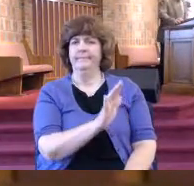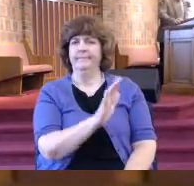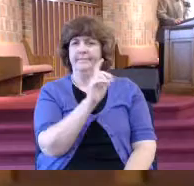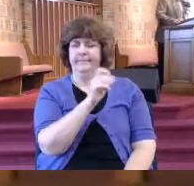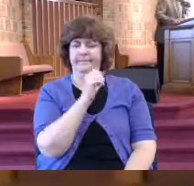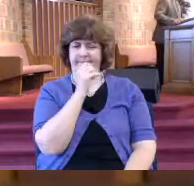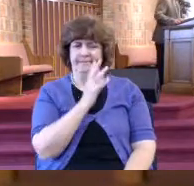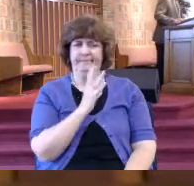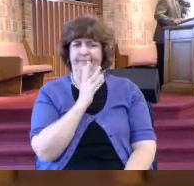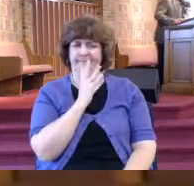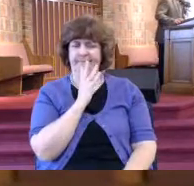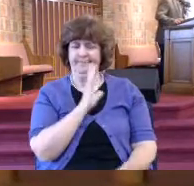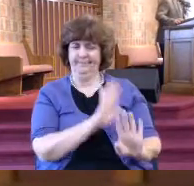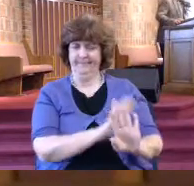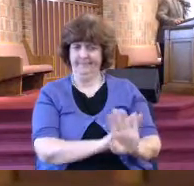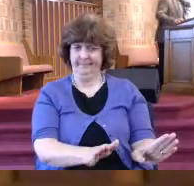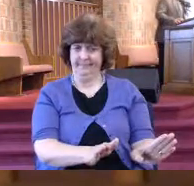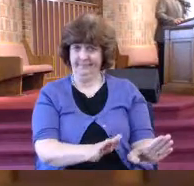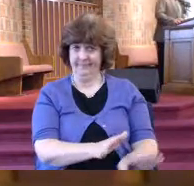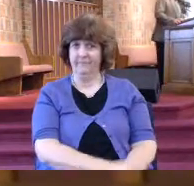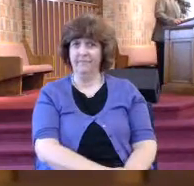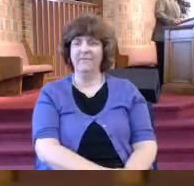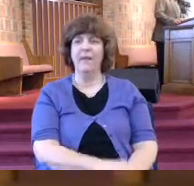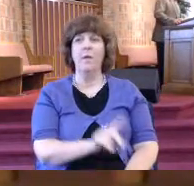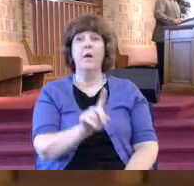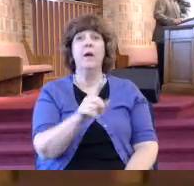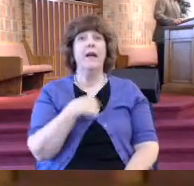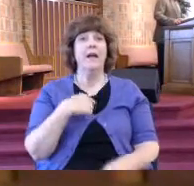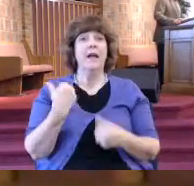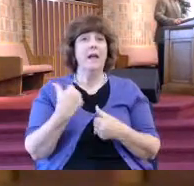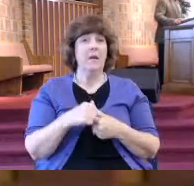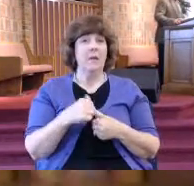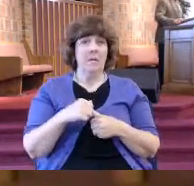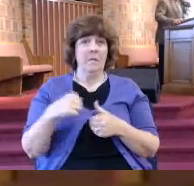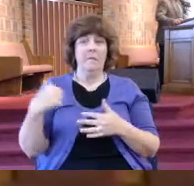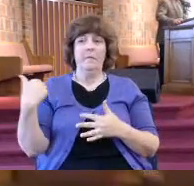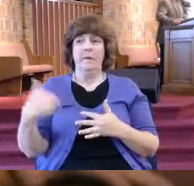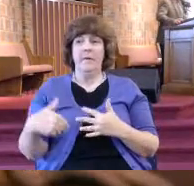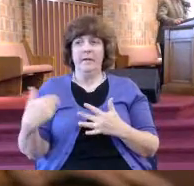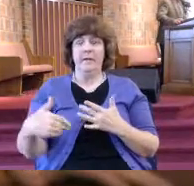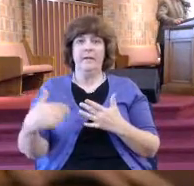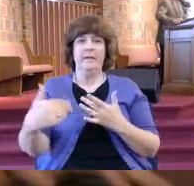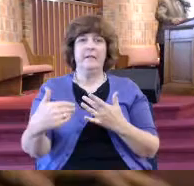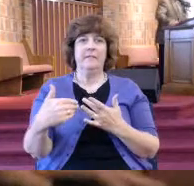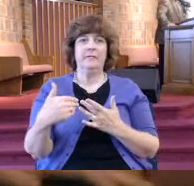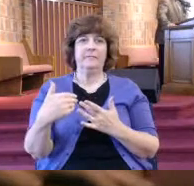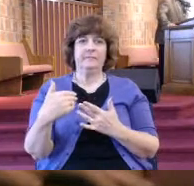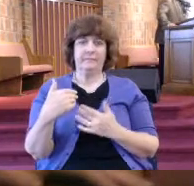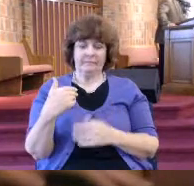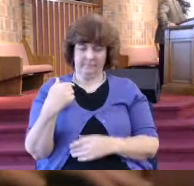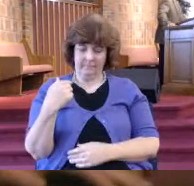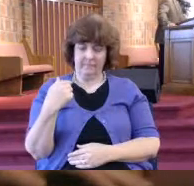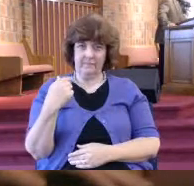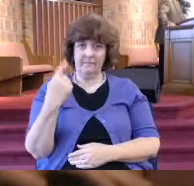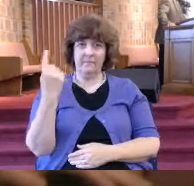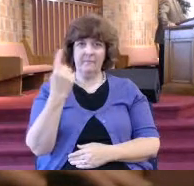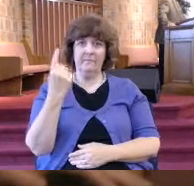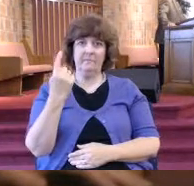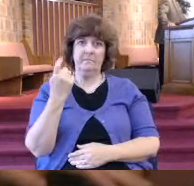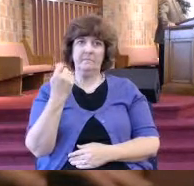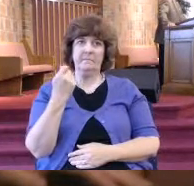in a place like this. But I can remember on more than one occasion someone getting hot under the